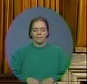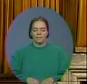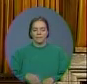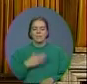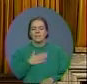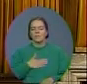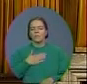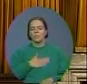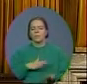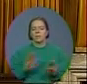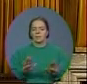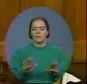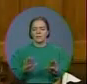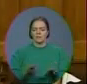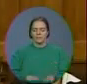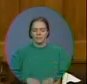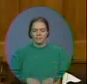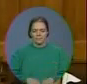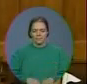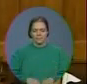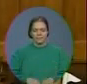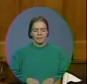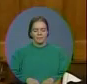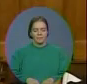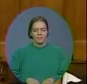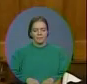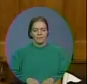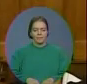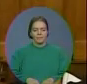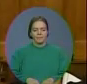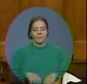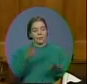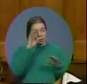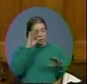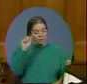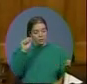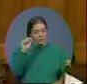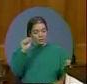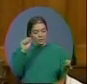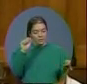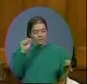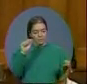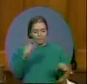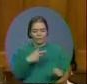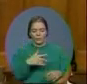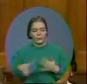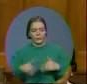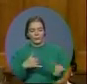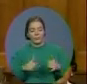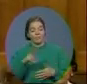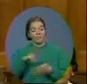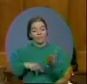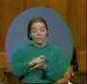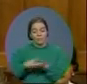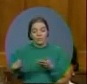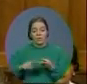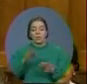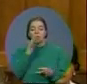please. Mr. Speaker, theirs is a cynical game. For literacy, Aboriginals, women, those